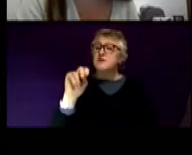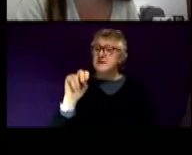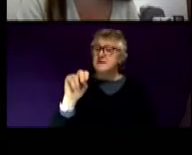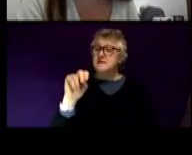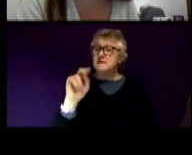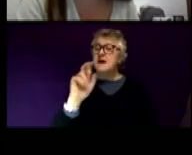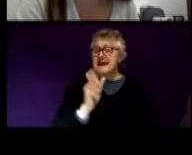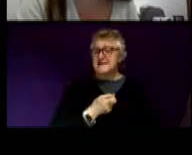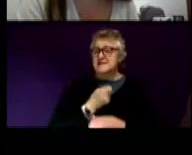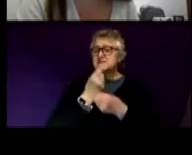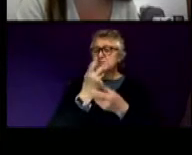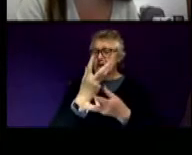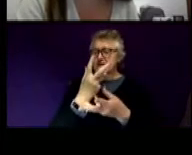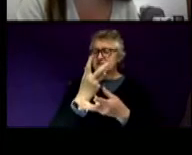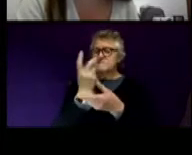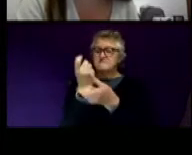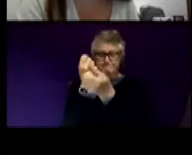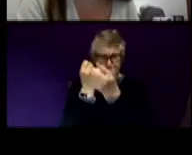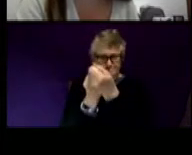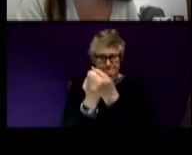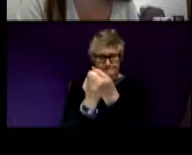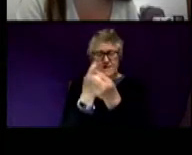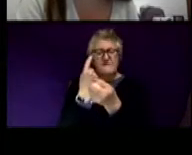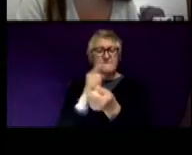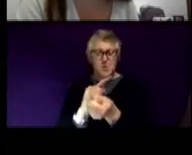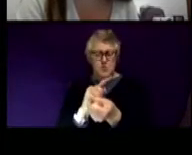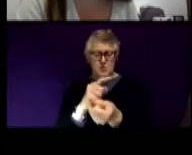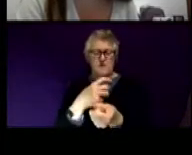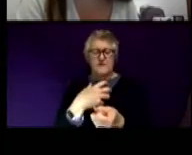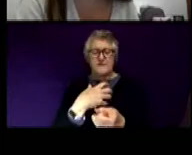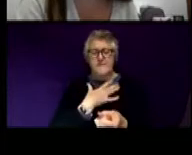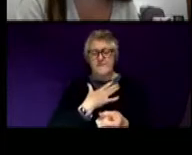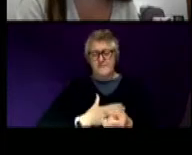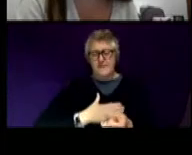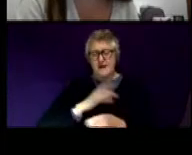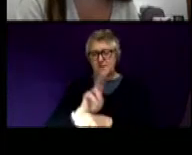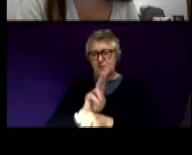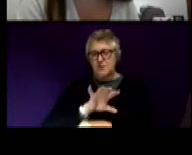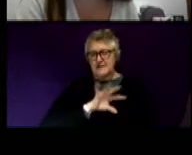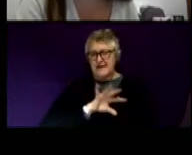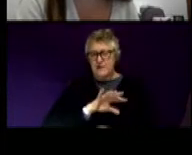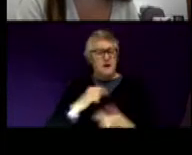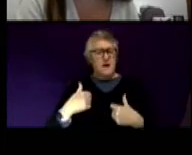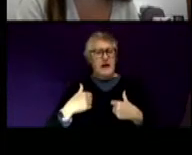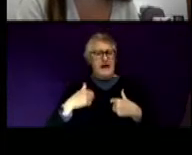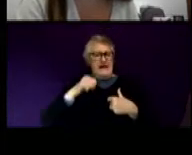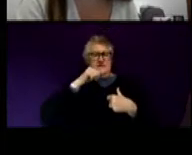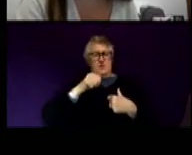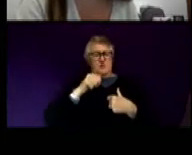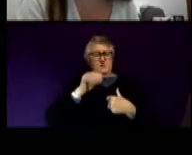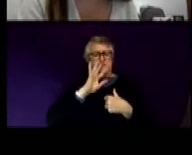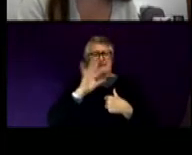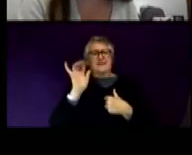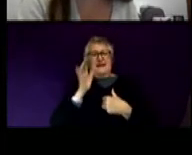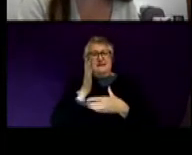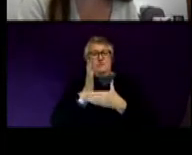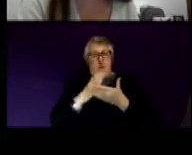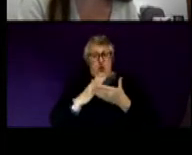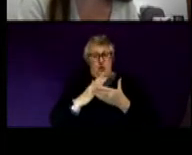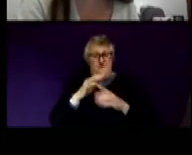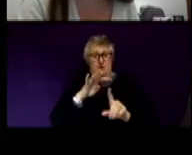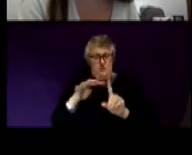general matter. You know, I don't speak for the union, but on, you know, they publicly made that position